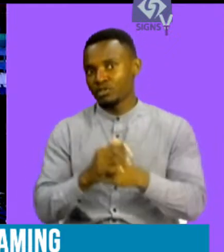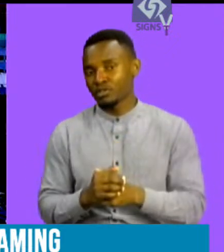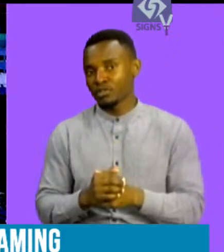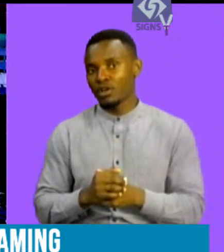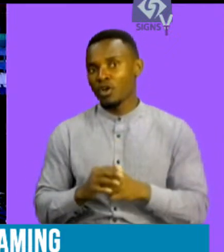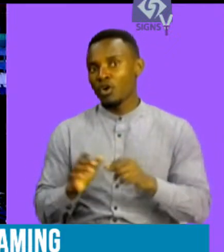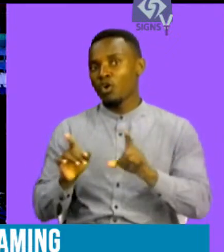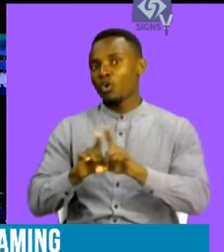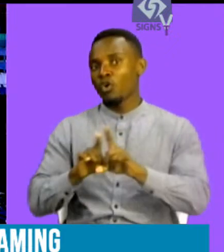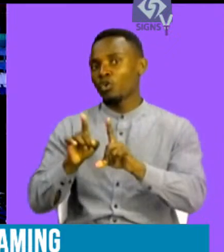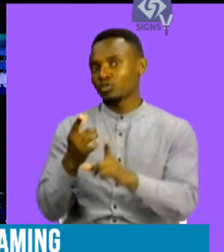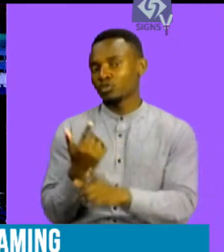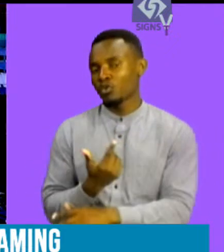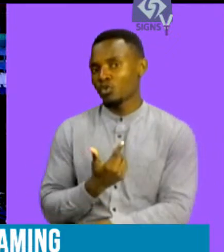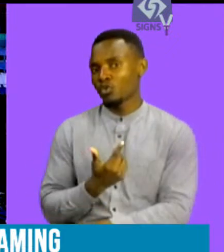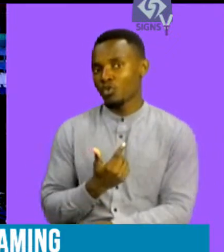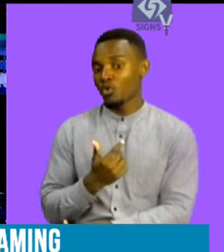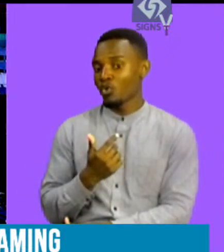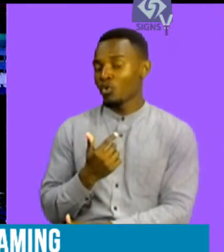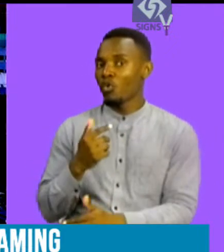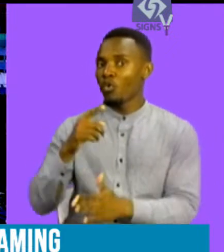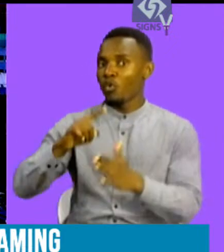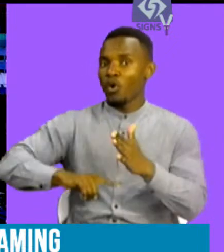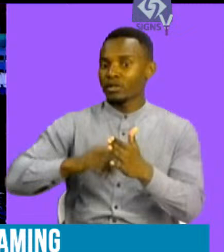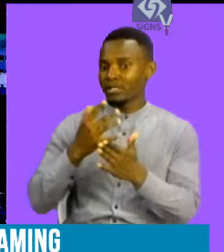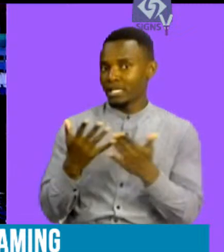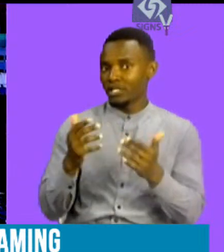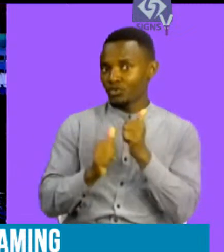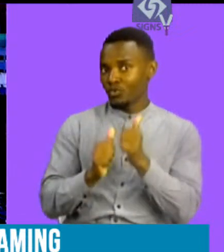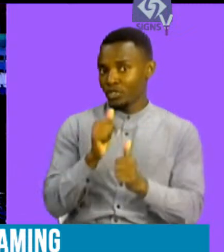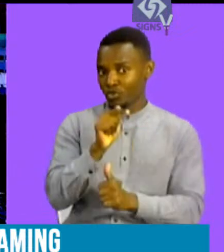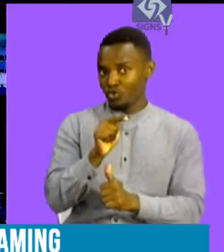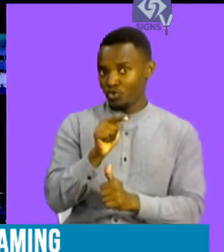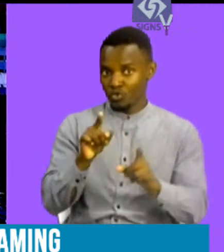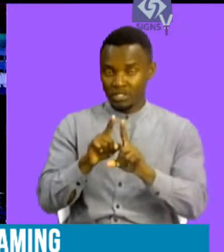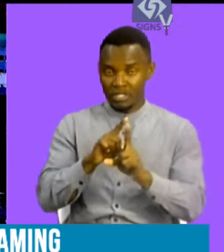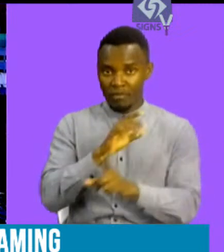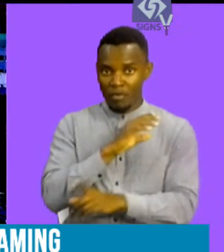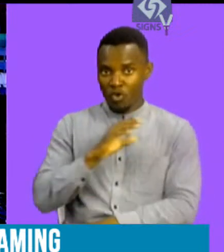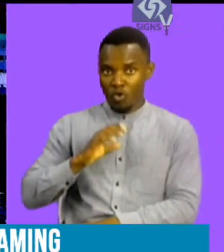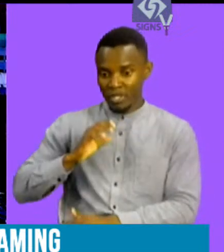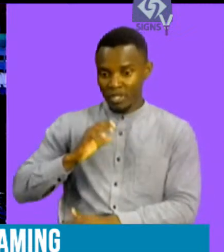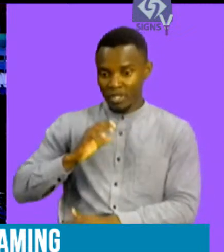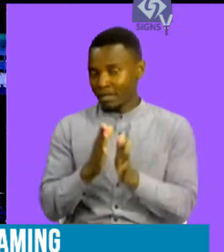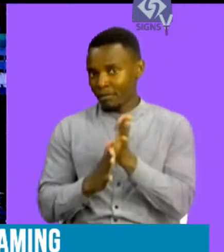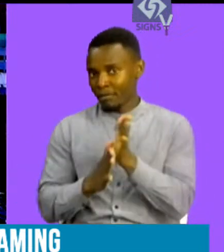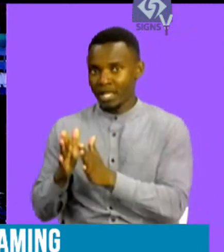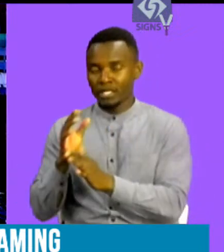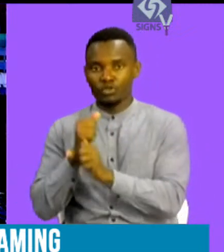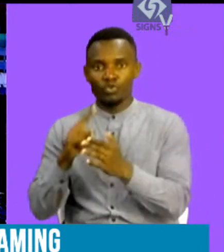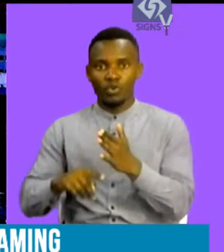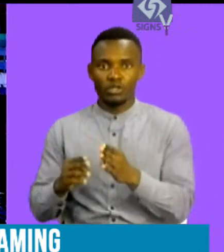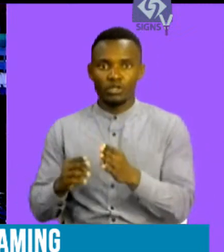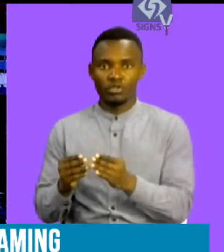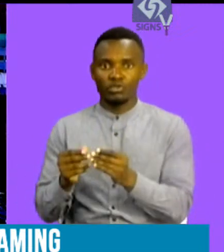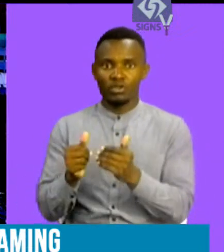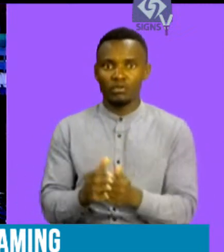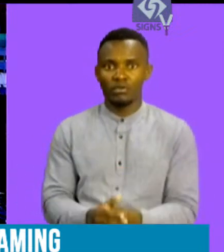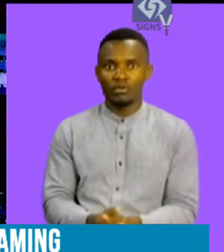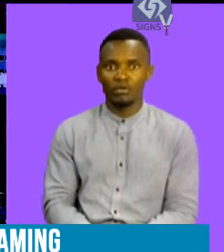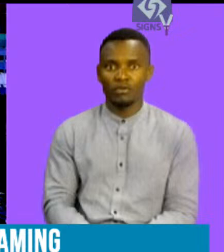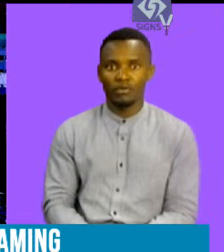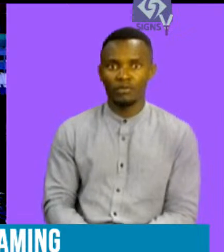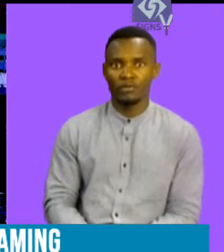that you and the committee is planning to be able to avert some of these challenges? I